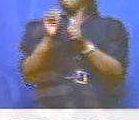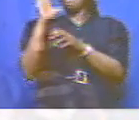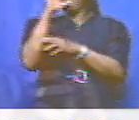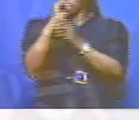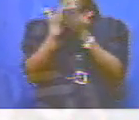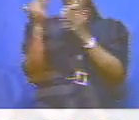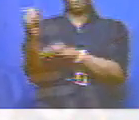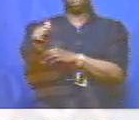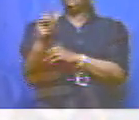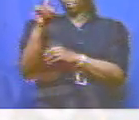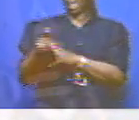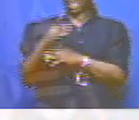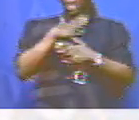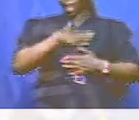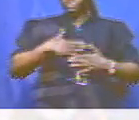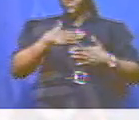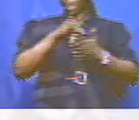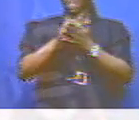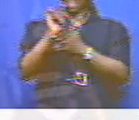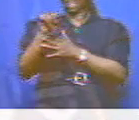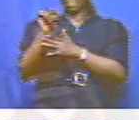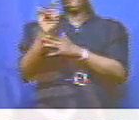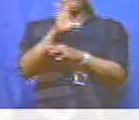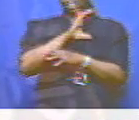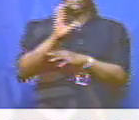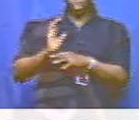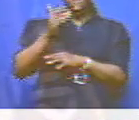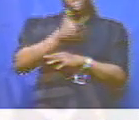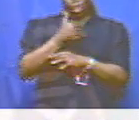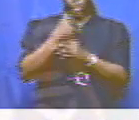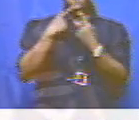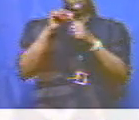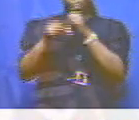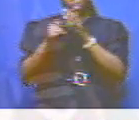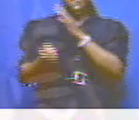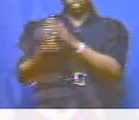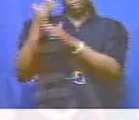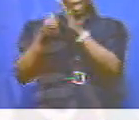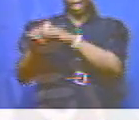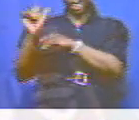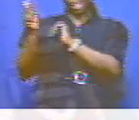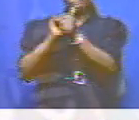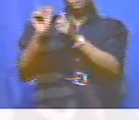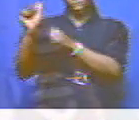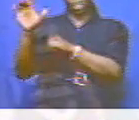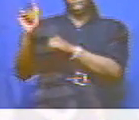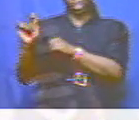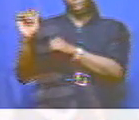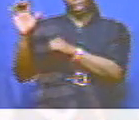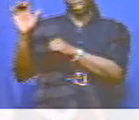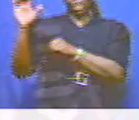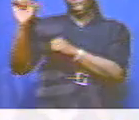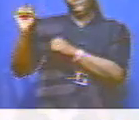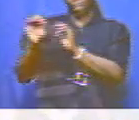context, we need to appreciate that this is not, the committee you're talking about was not formed under the Sports Act by the Cabinet Secretary, which has an